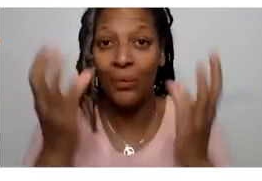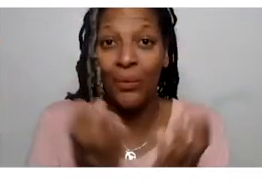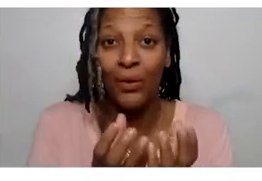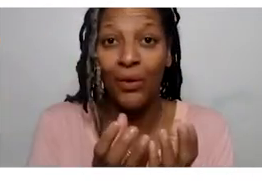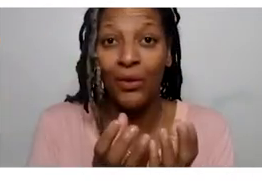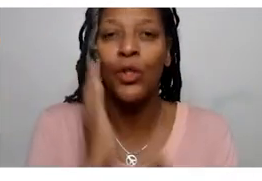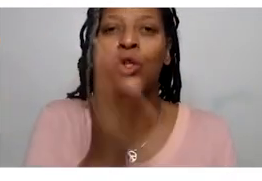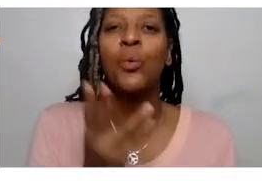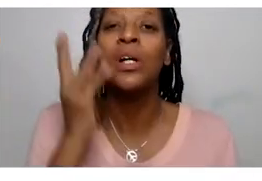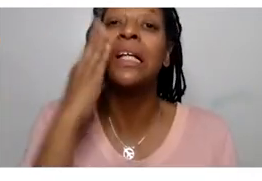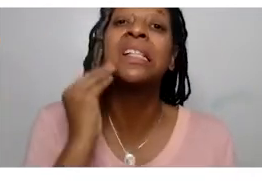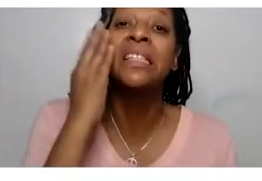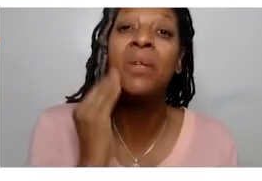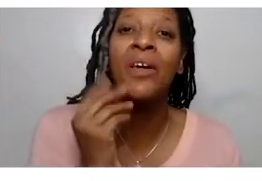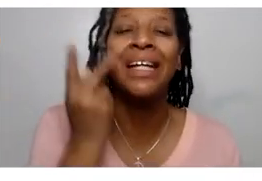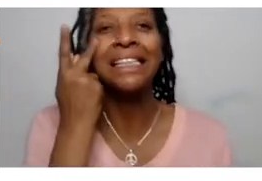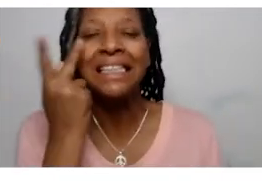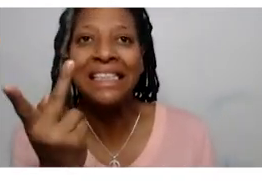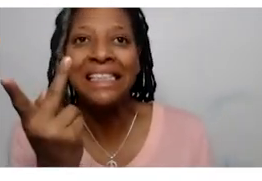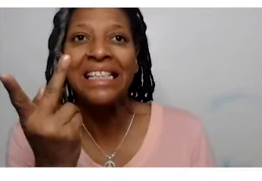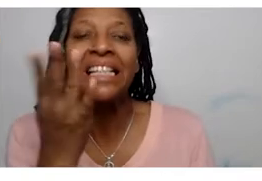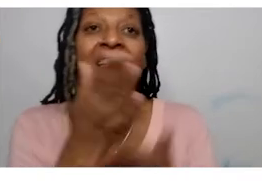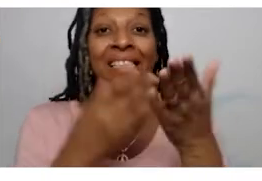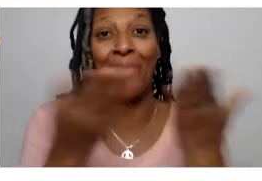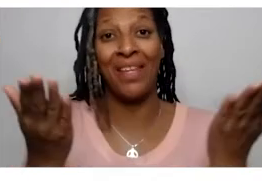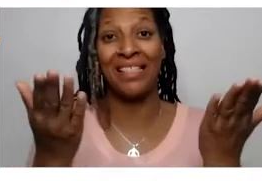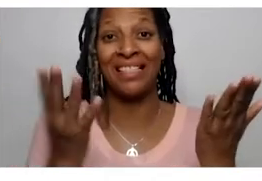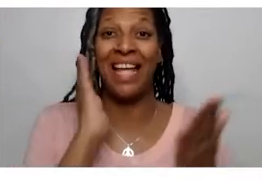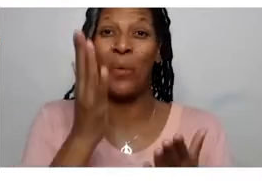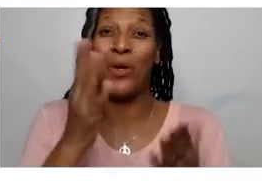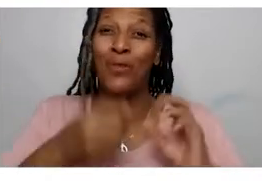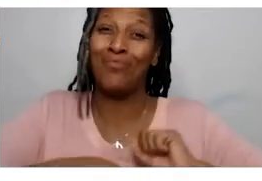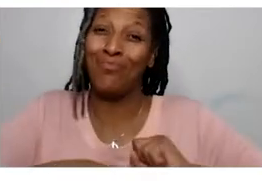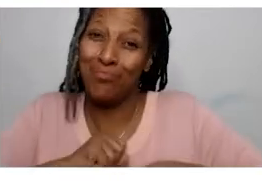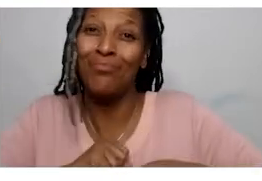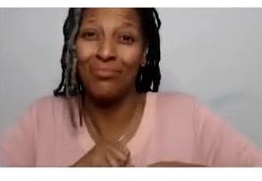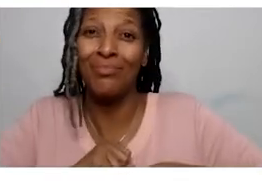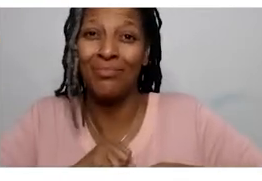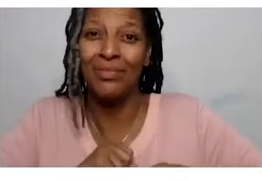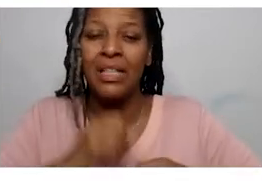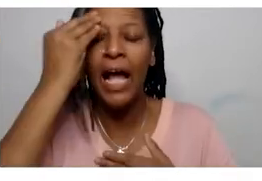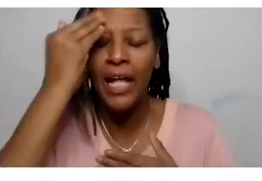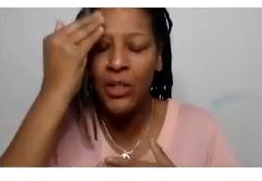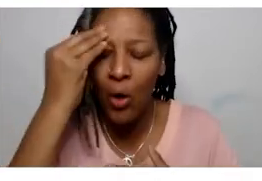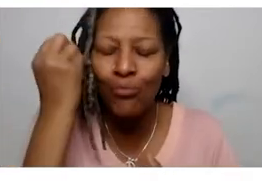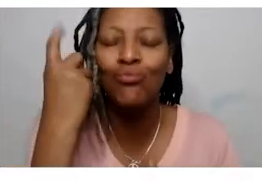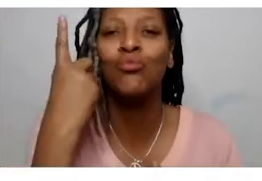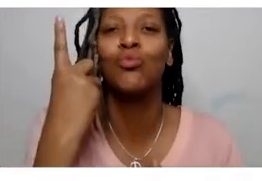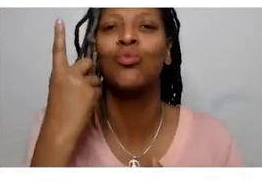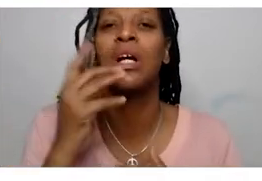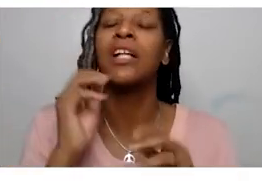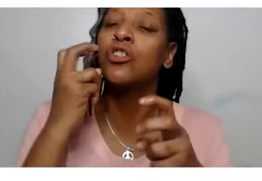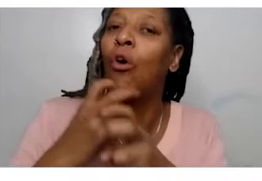some things that are going to break you down. It's going to hurt. I know how hard it is for you to